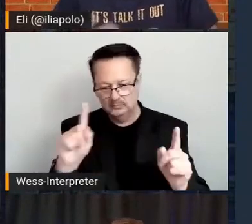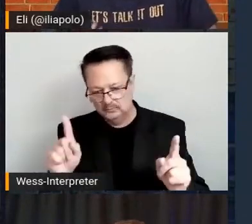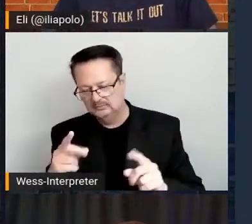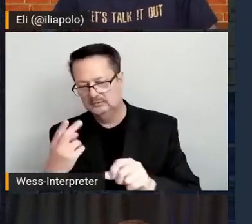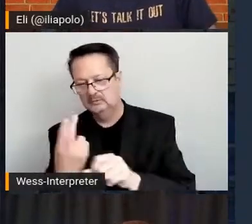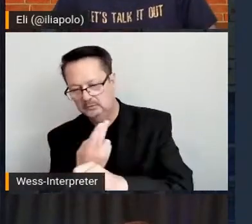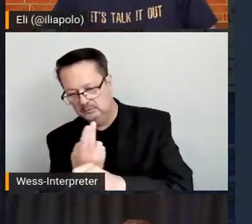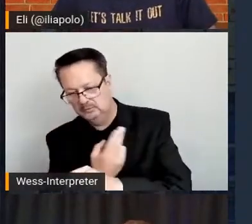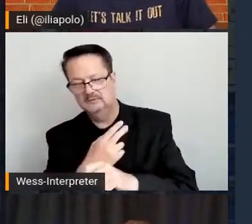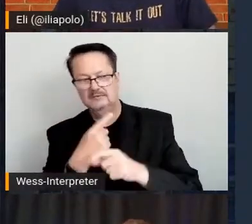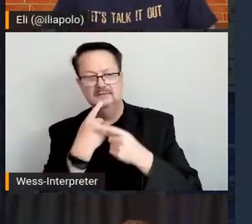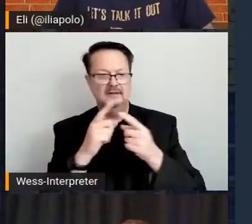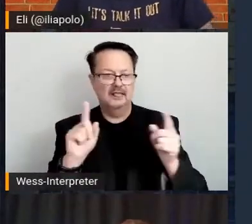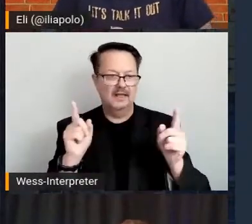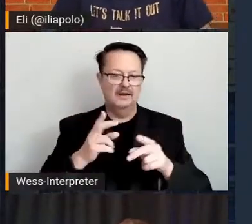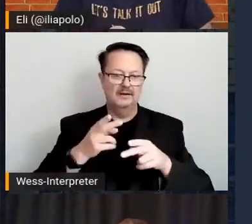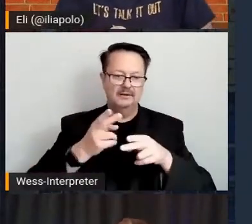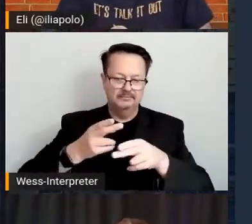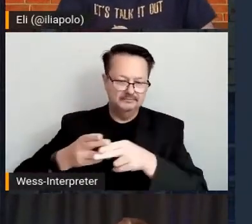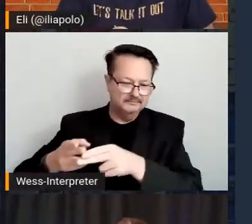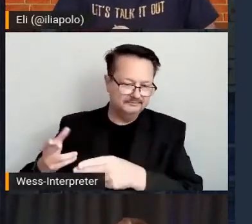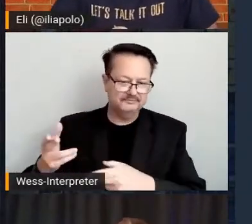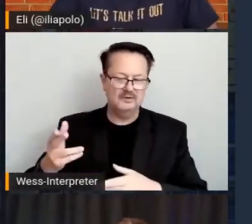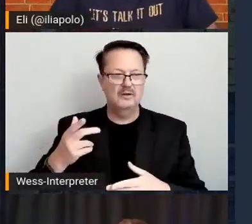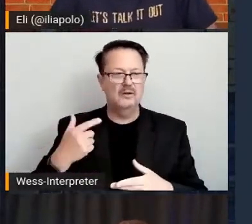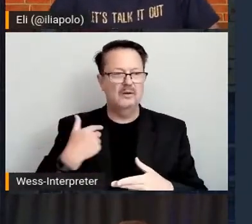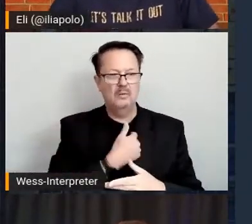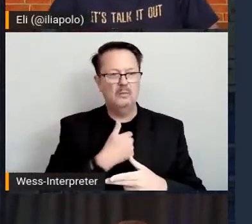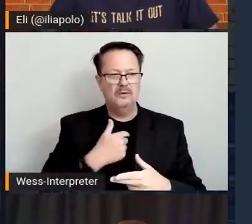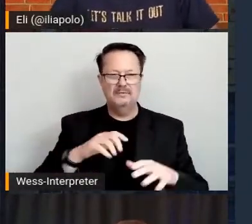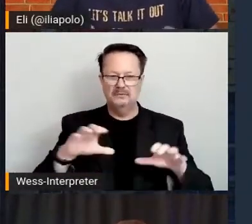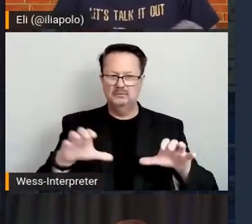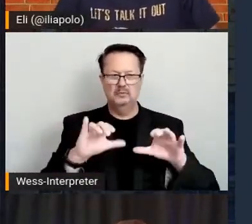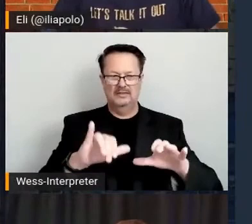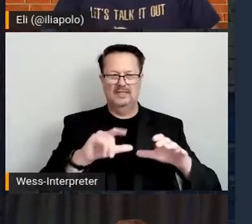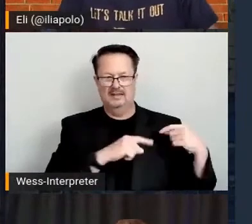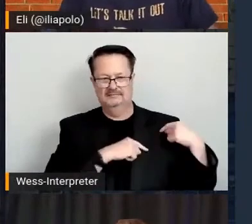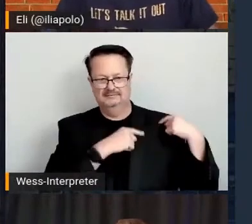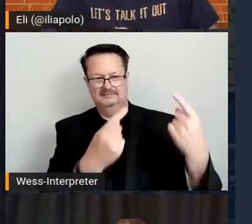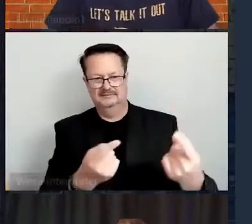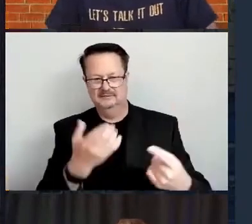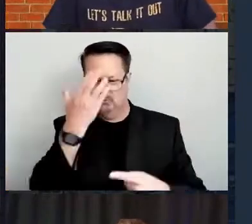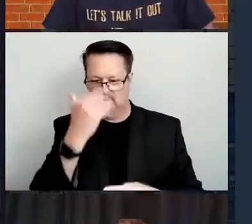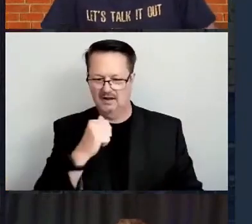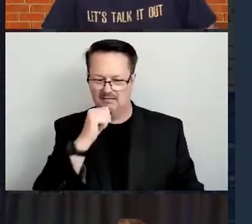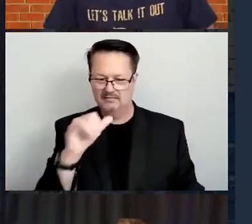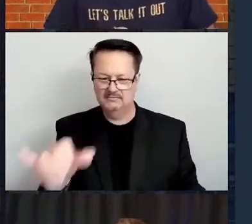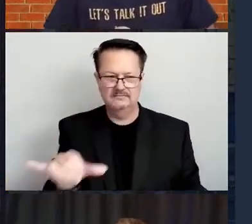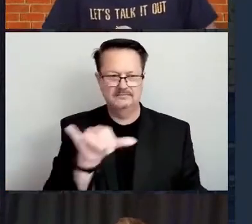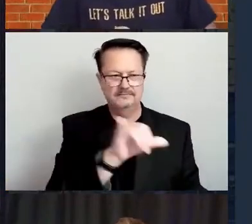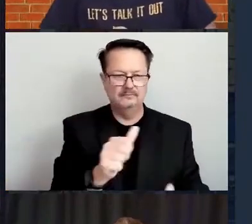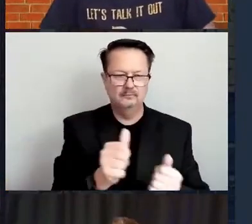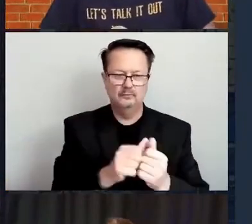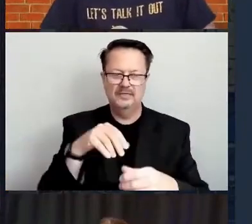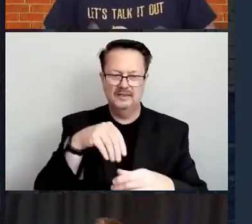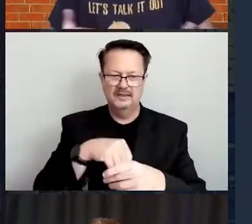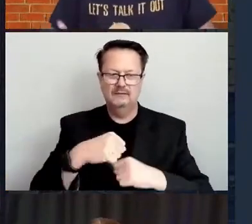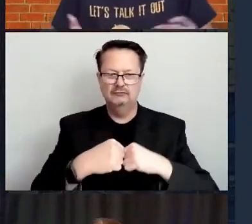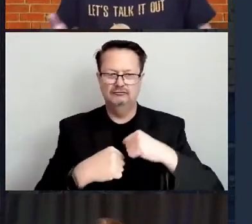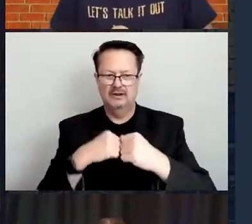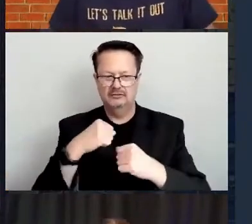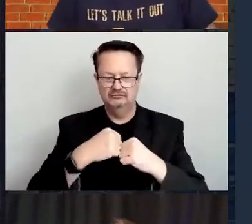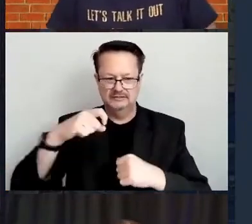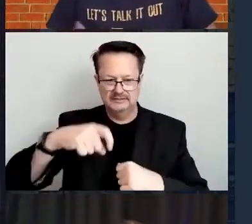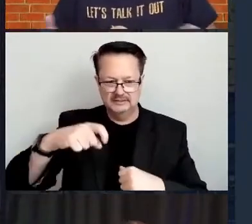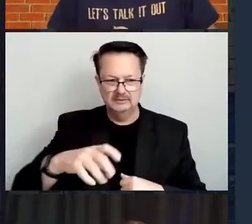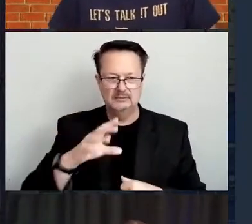how to import them. So this is kind of what we've been doing all along. So why not do it also with these infrastructure needs? And we've been